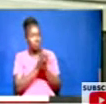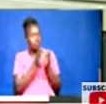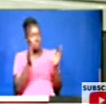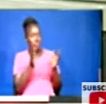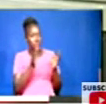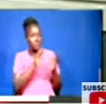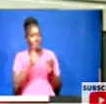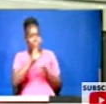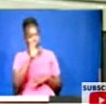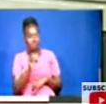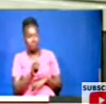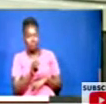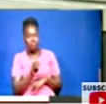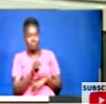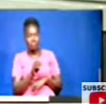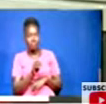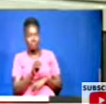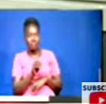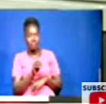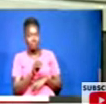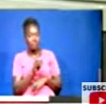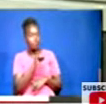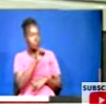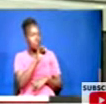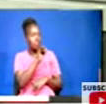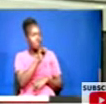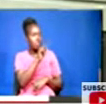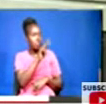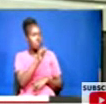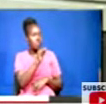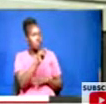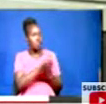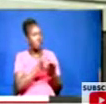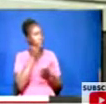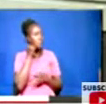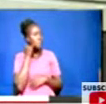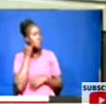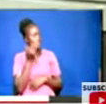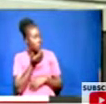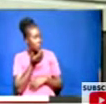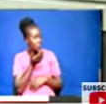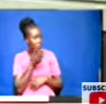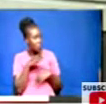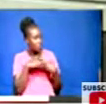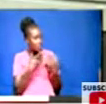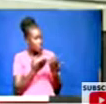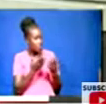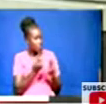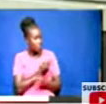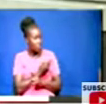Africa, the Yara Fertilizer Company, which is based in Nakuru. So how different